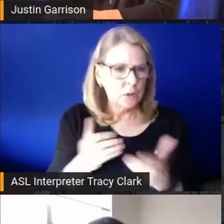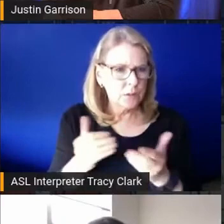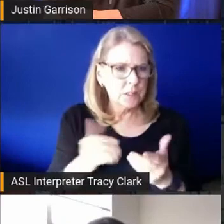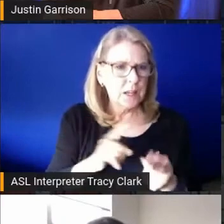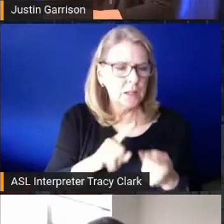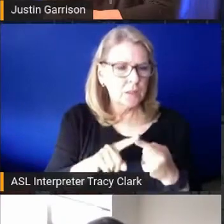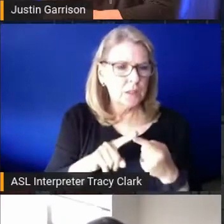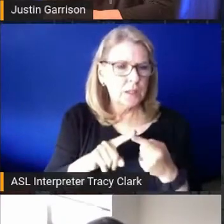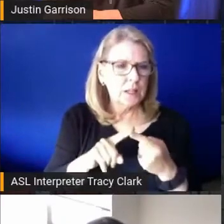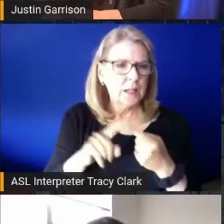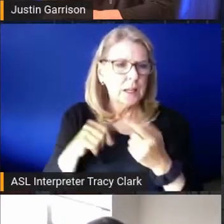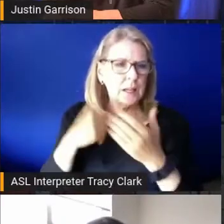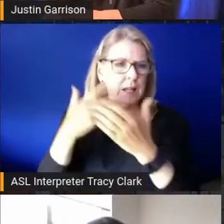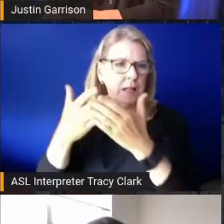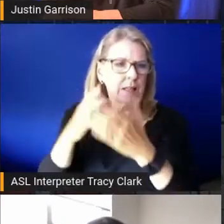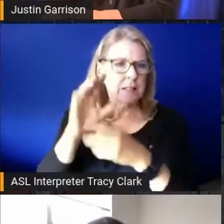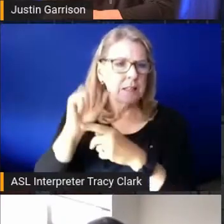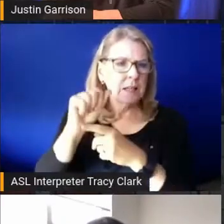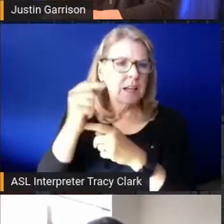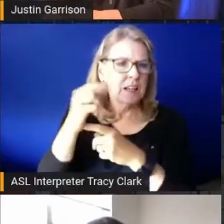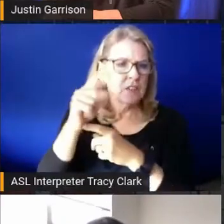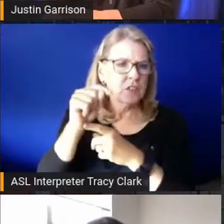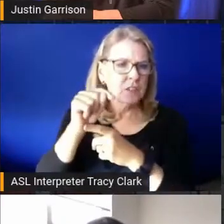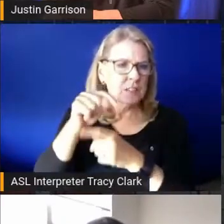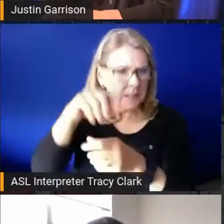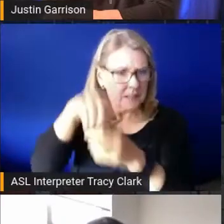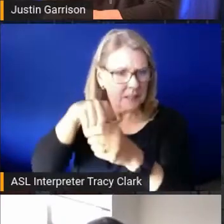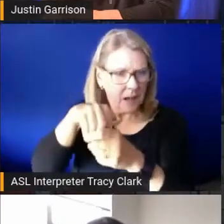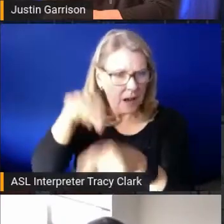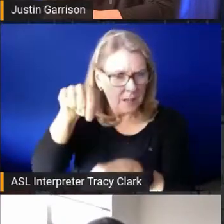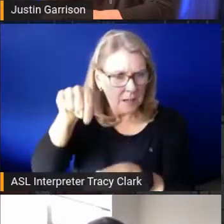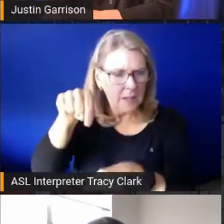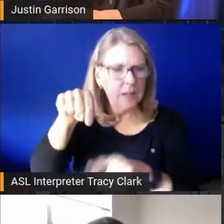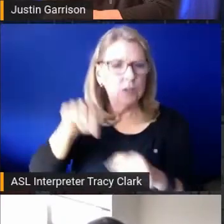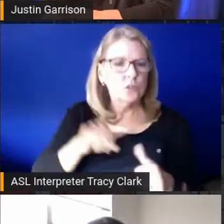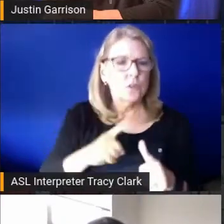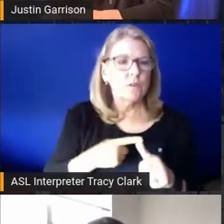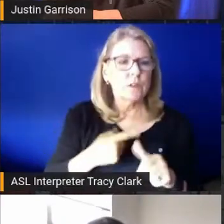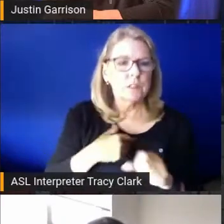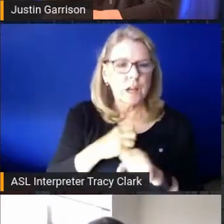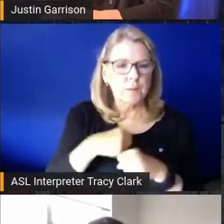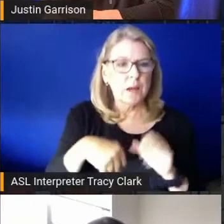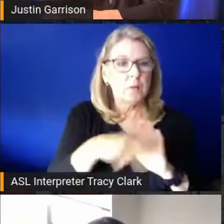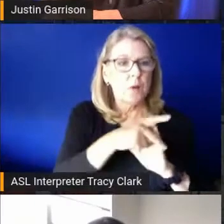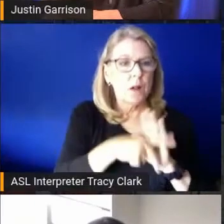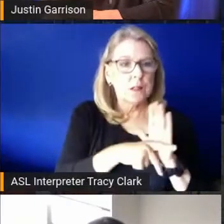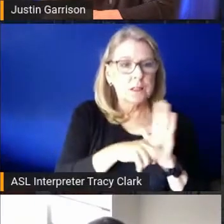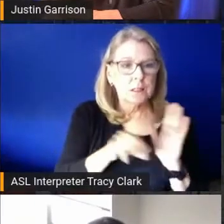inside of your cluster. So first, I'm creating the policy document, and